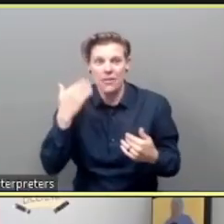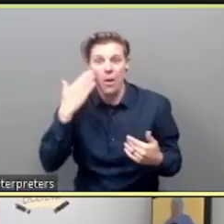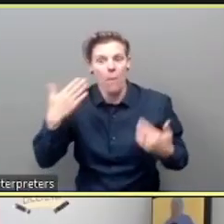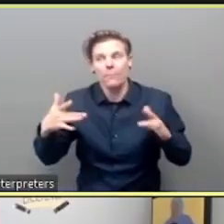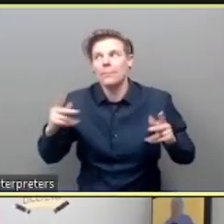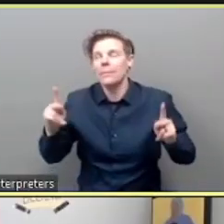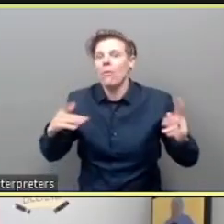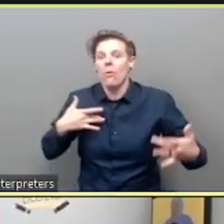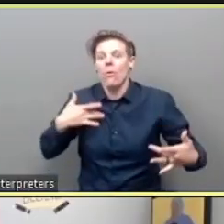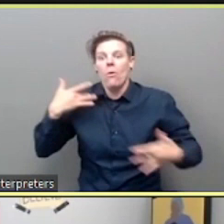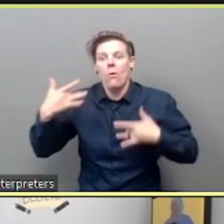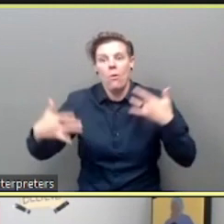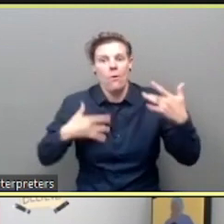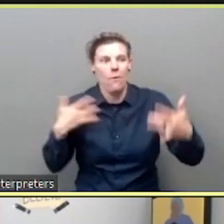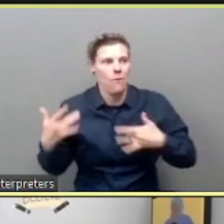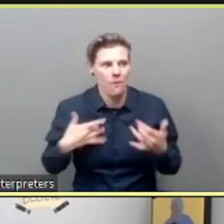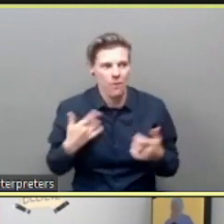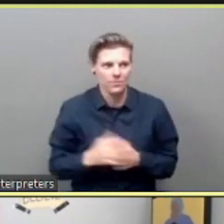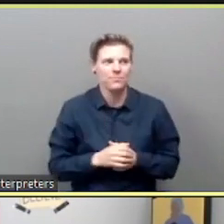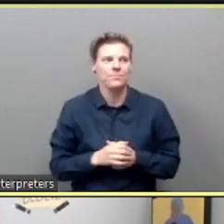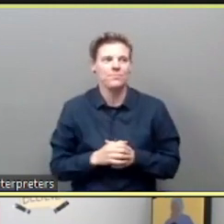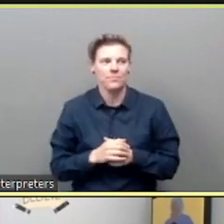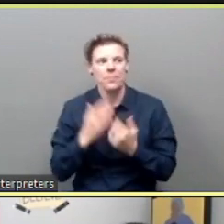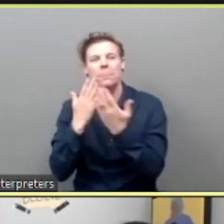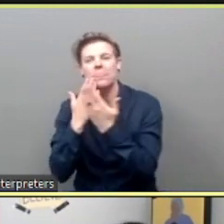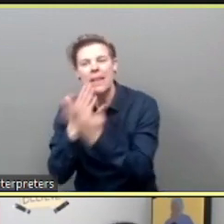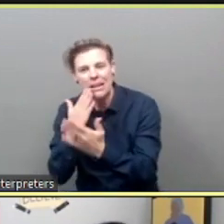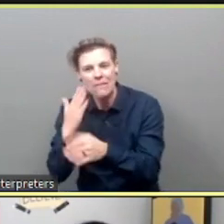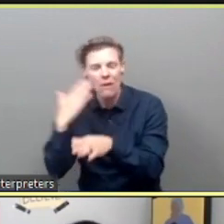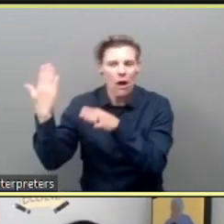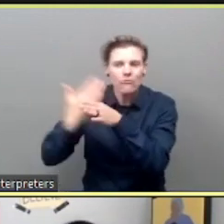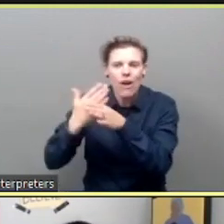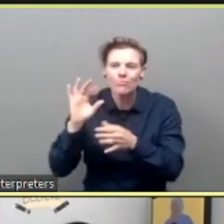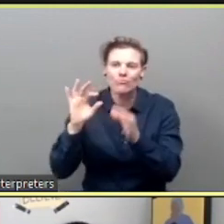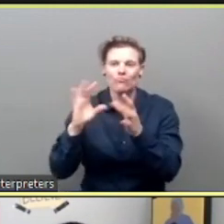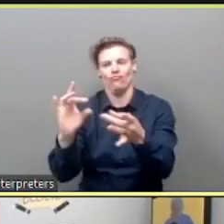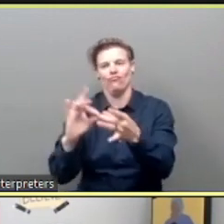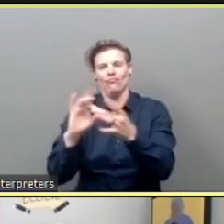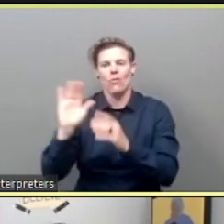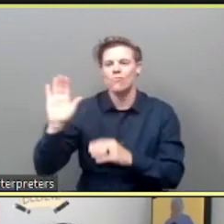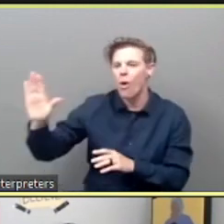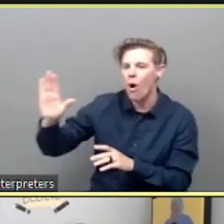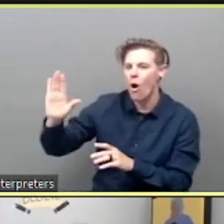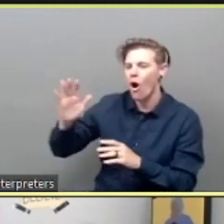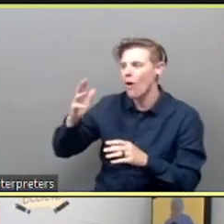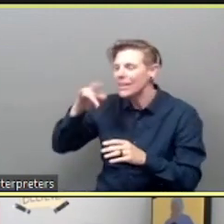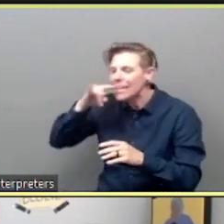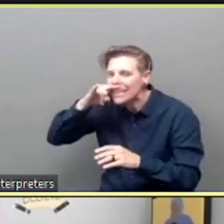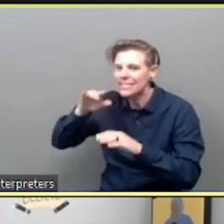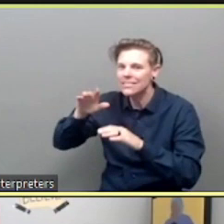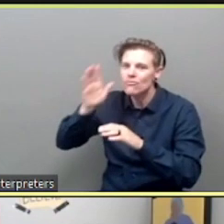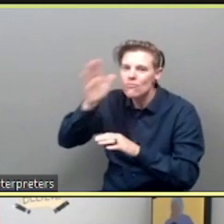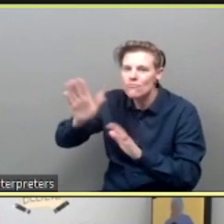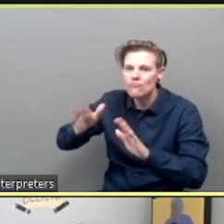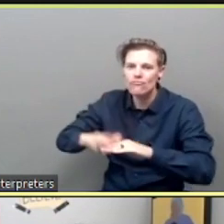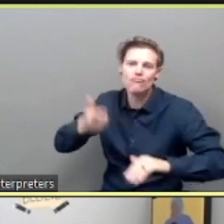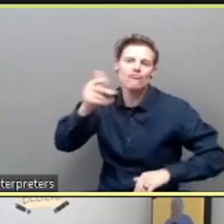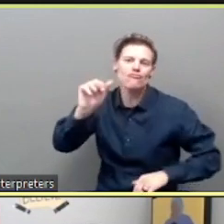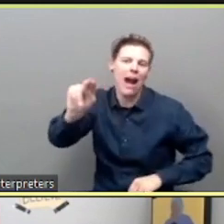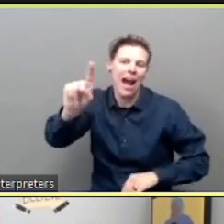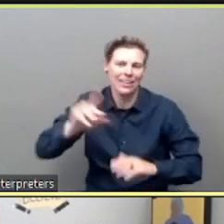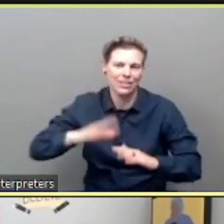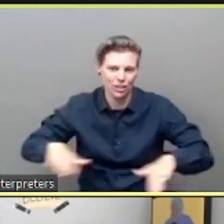super glad you burst in. I think this is really exciting for a lot of people who have 5 to 11-year-olds. So it's